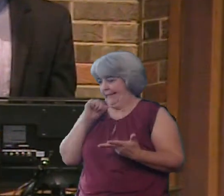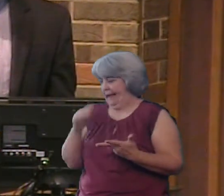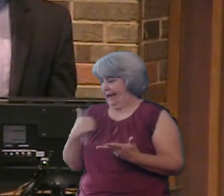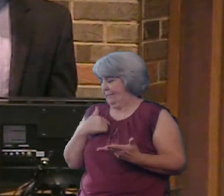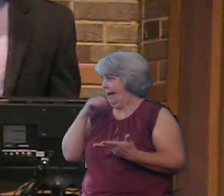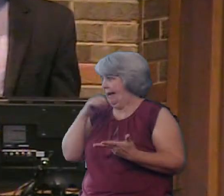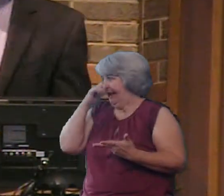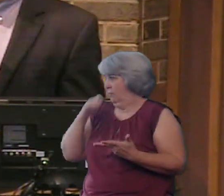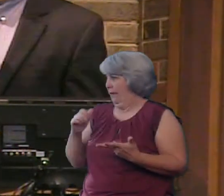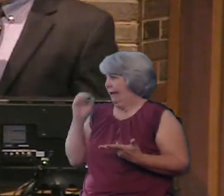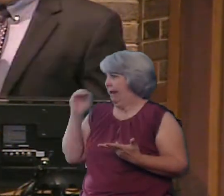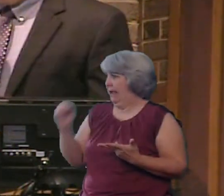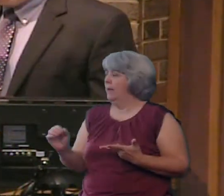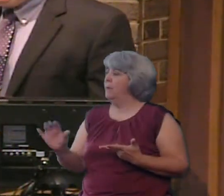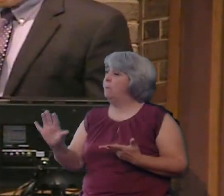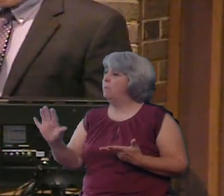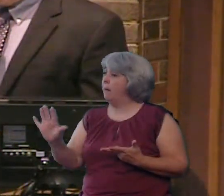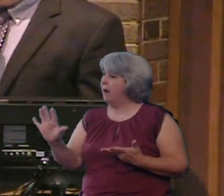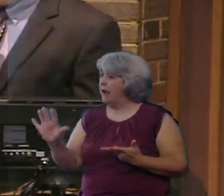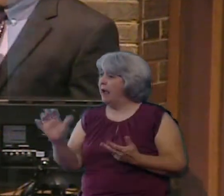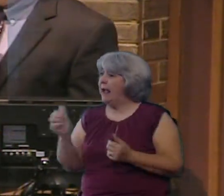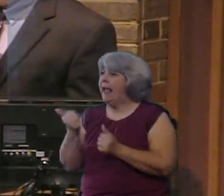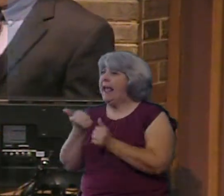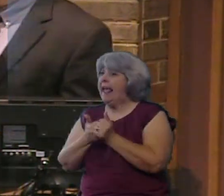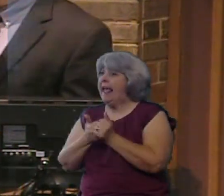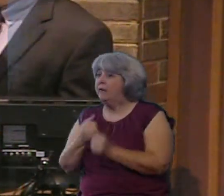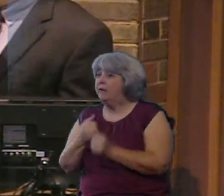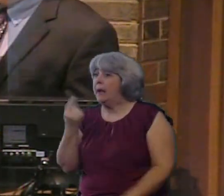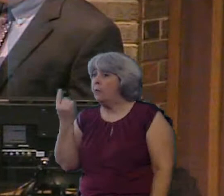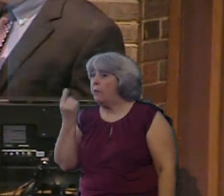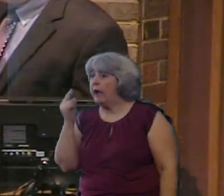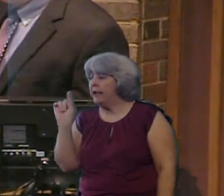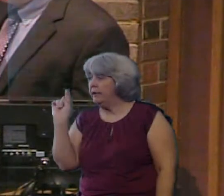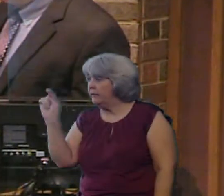but every one of you in this audience